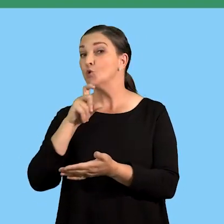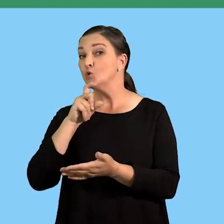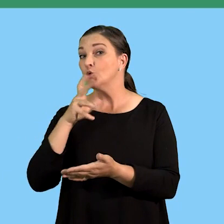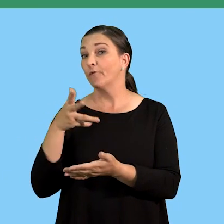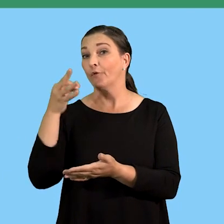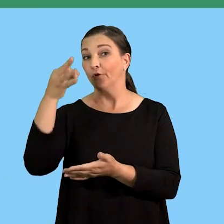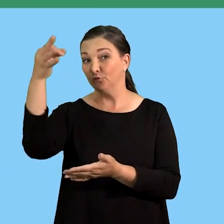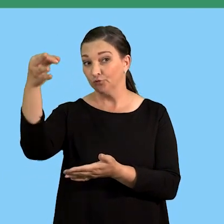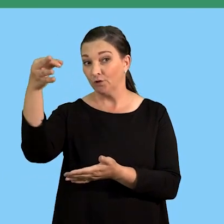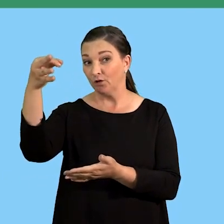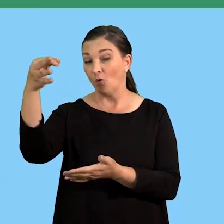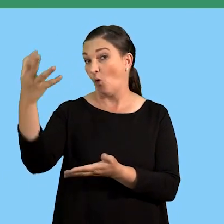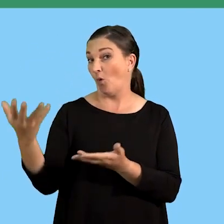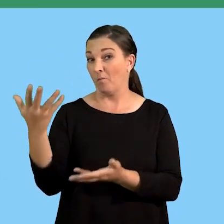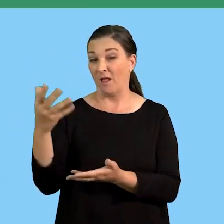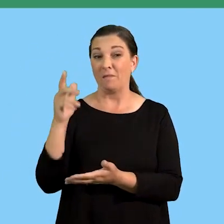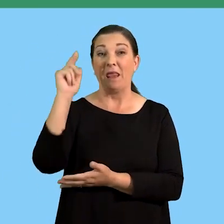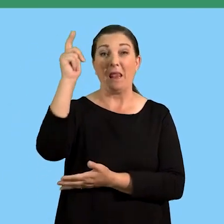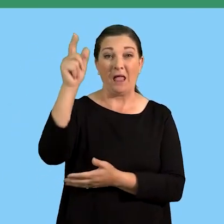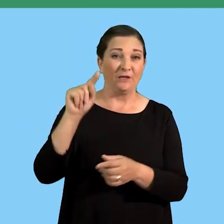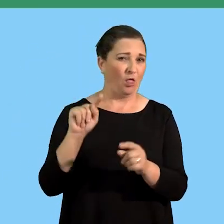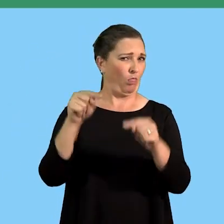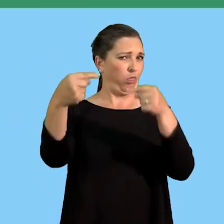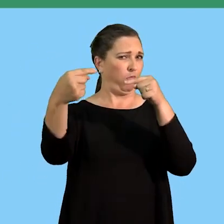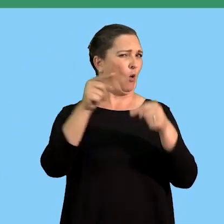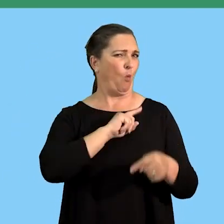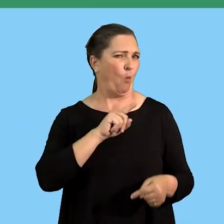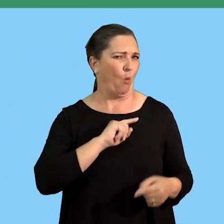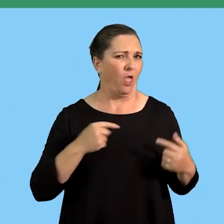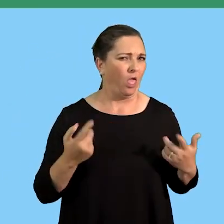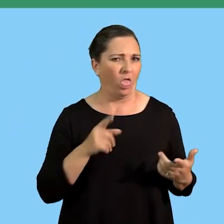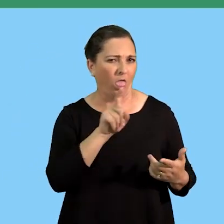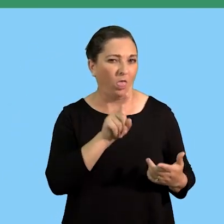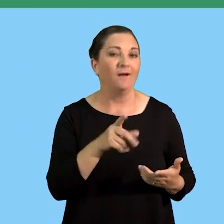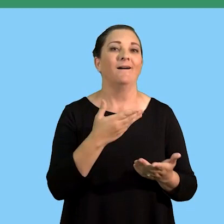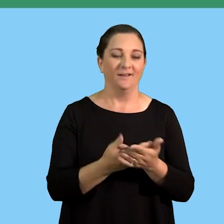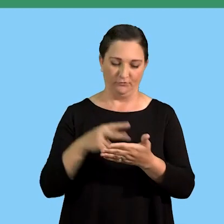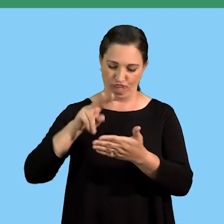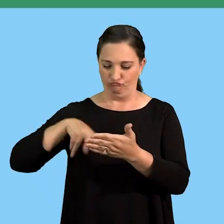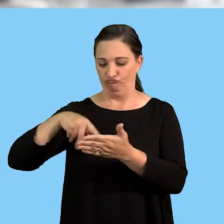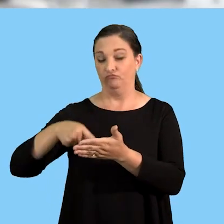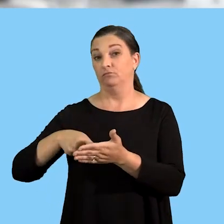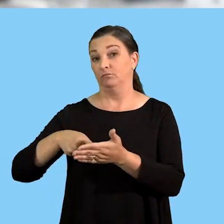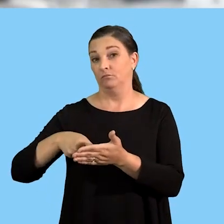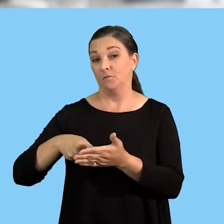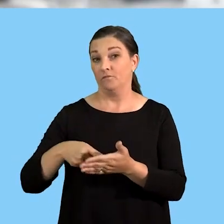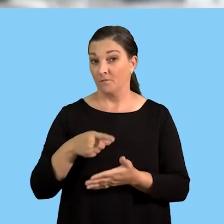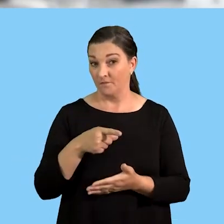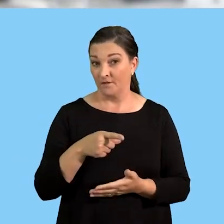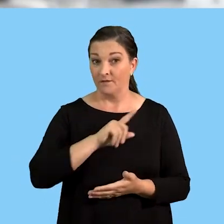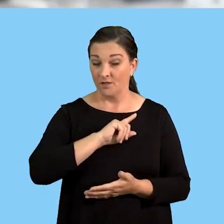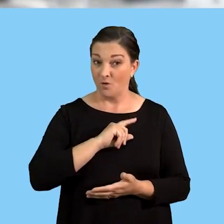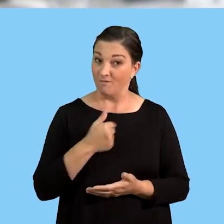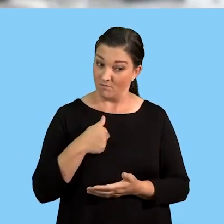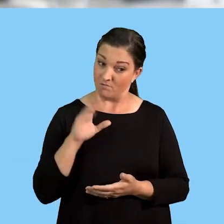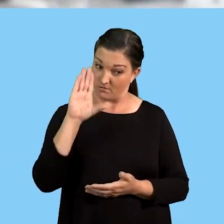reference or if disputes occur. So in simple terms, when I am interviewing, I might ask to say, are